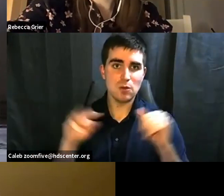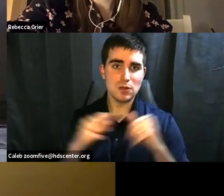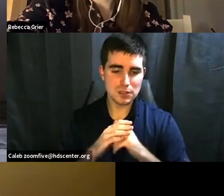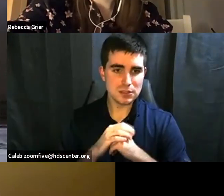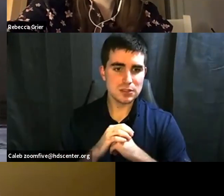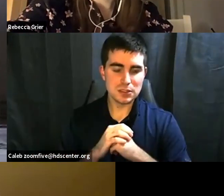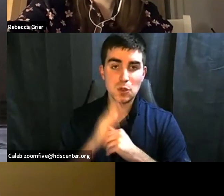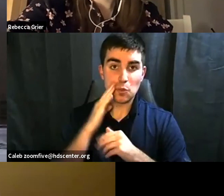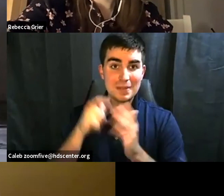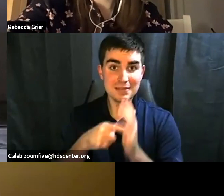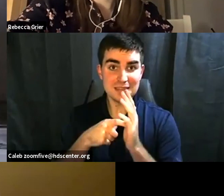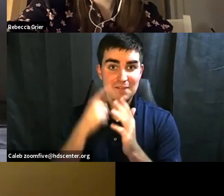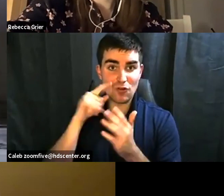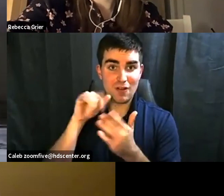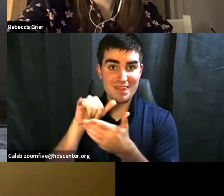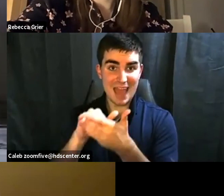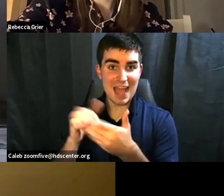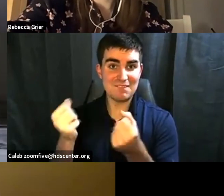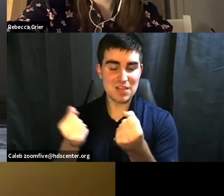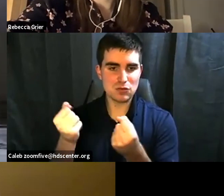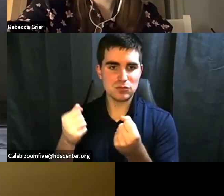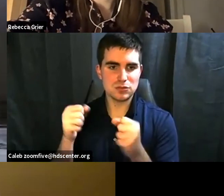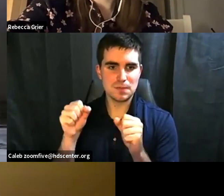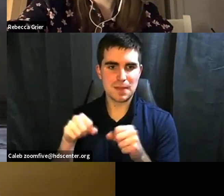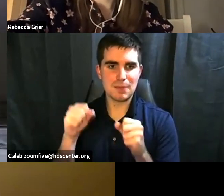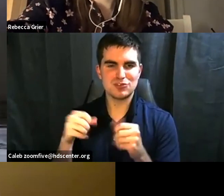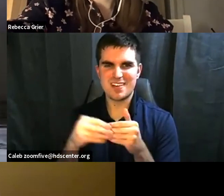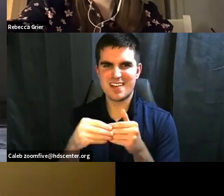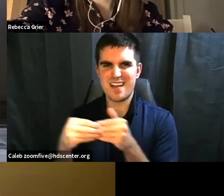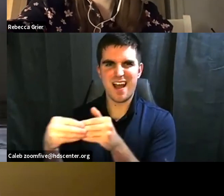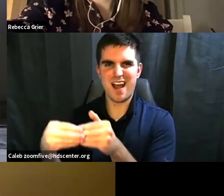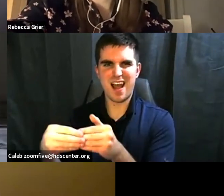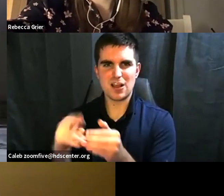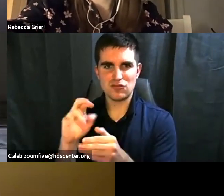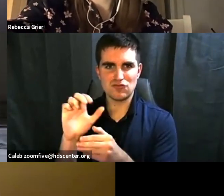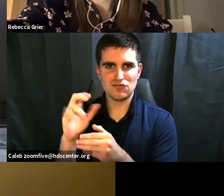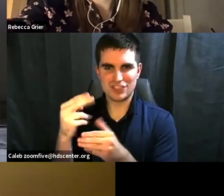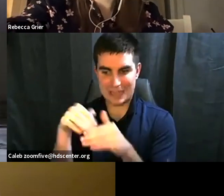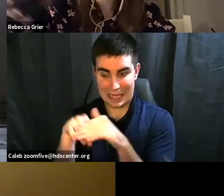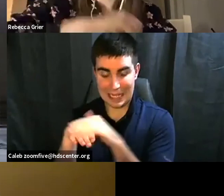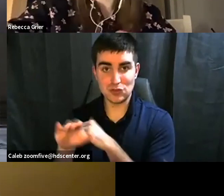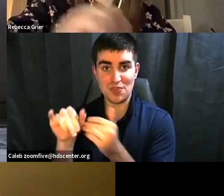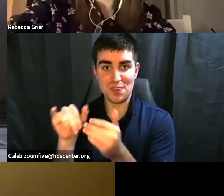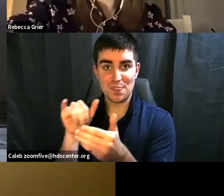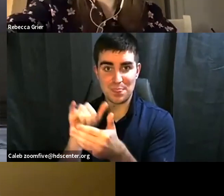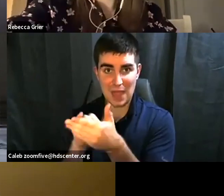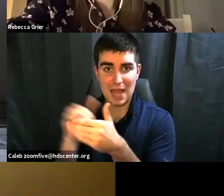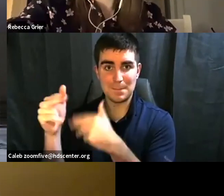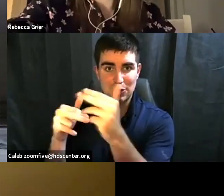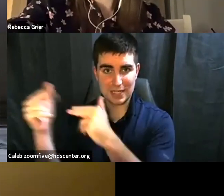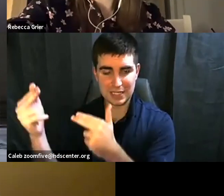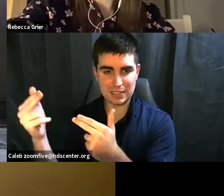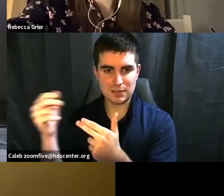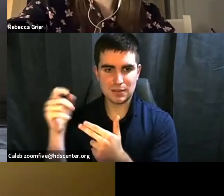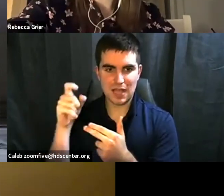that vehicle, for example, to be able to guide Rich into the building. So you'd have to be within sight